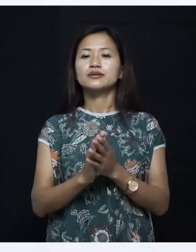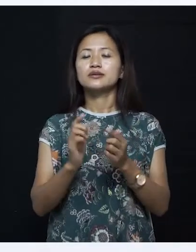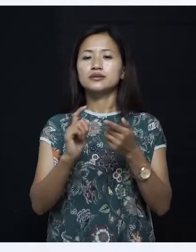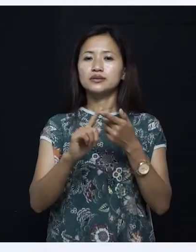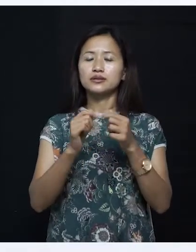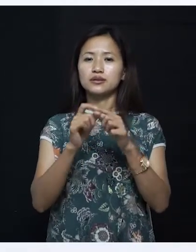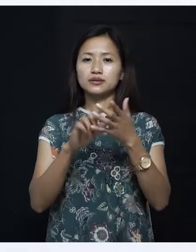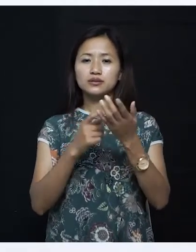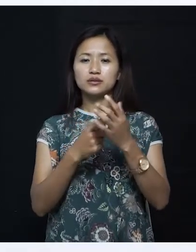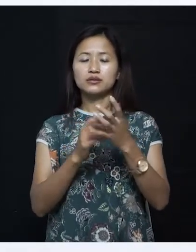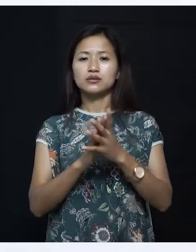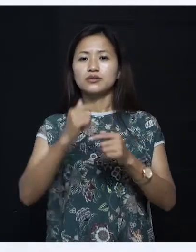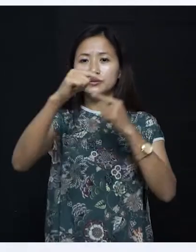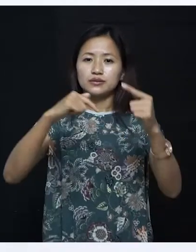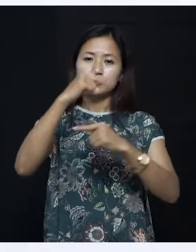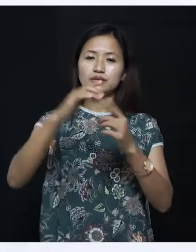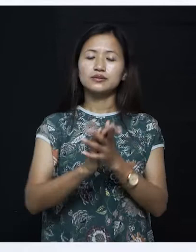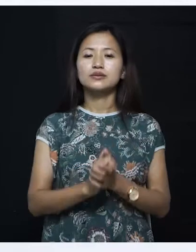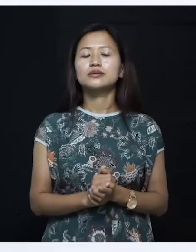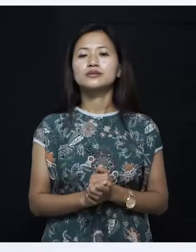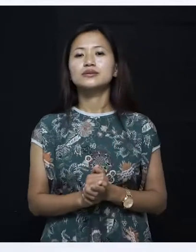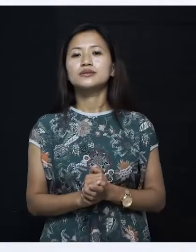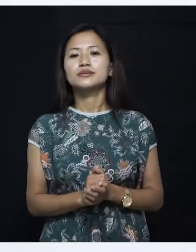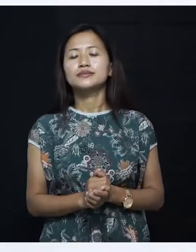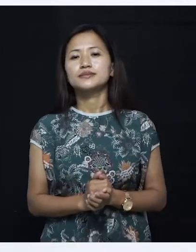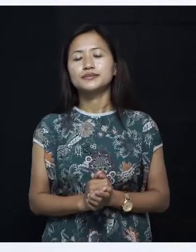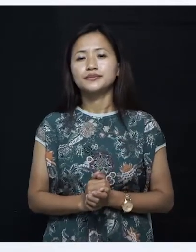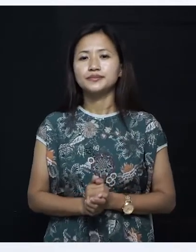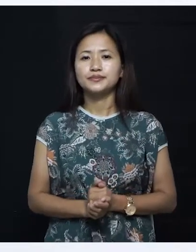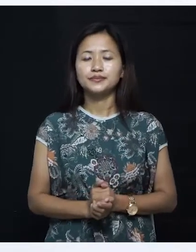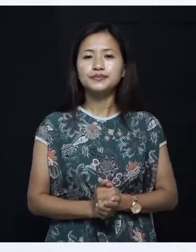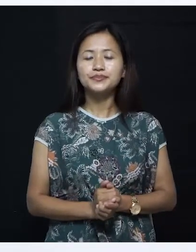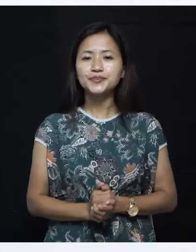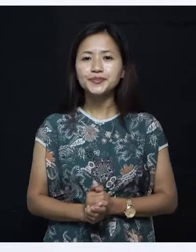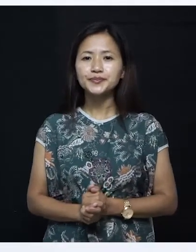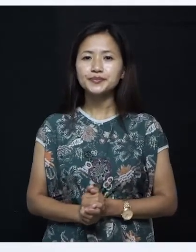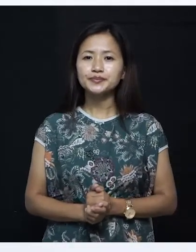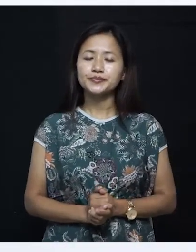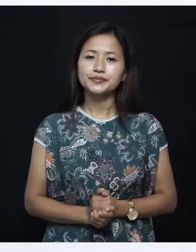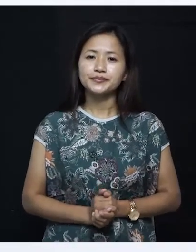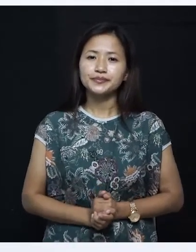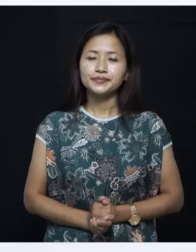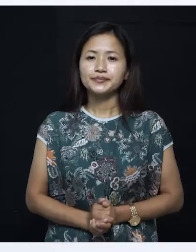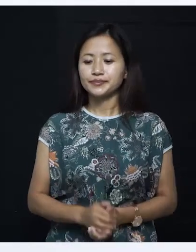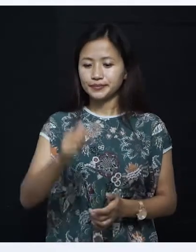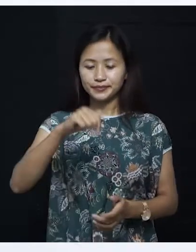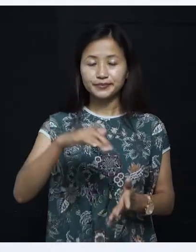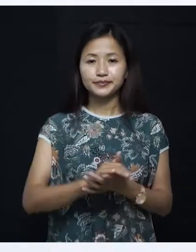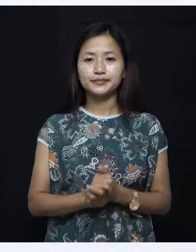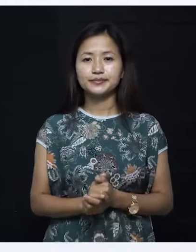electronical industries, okay? Information technology and electronic industries.